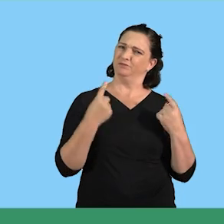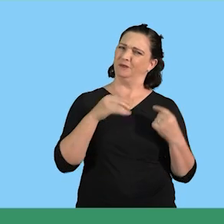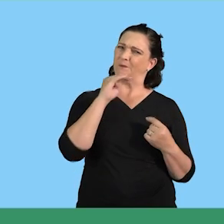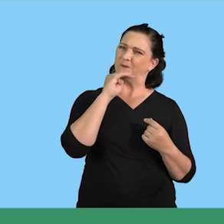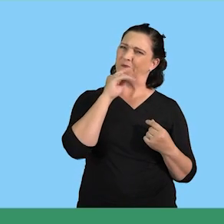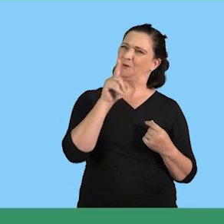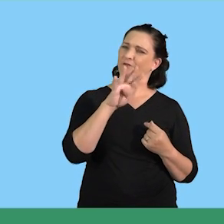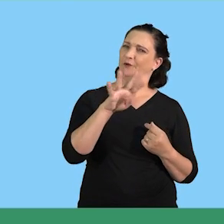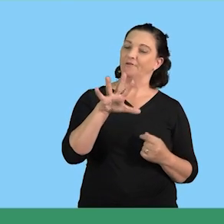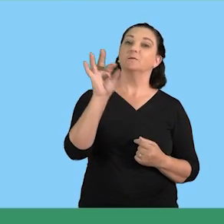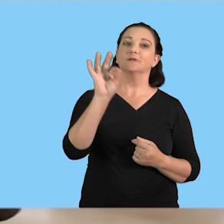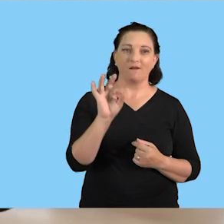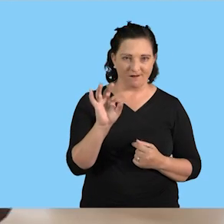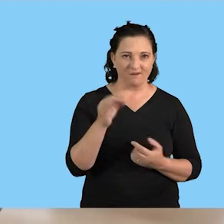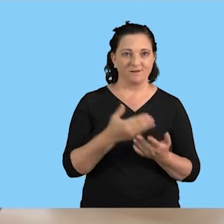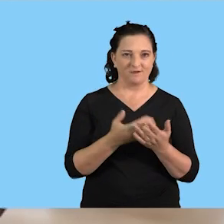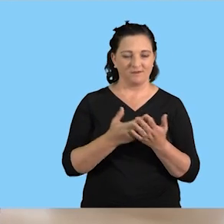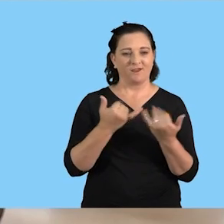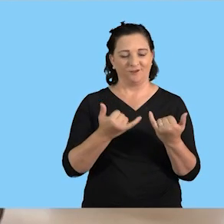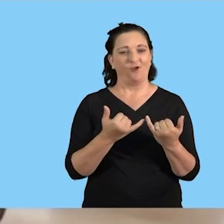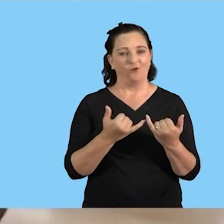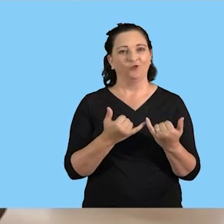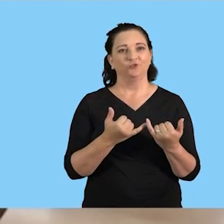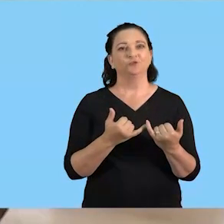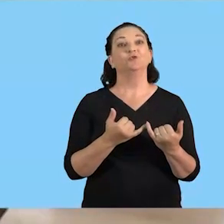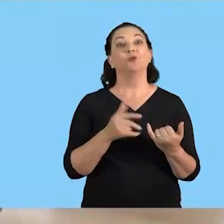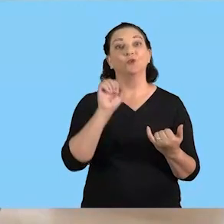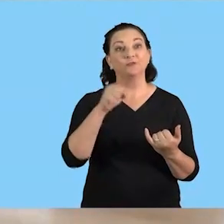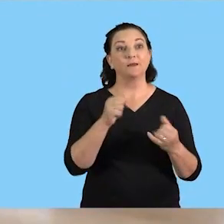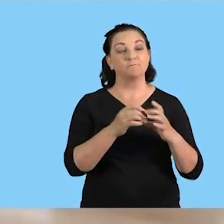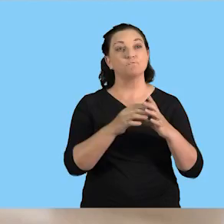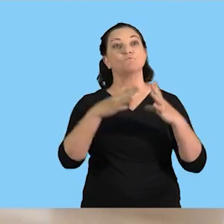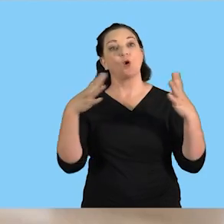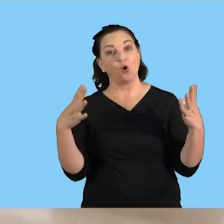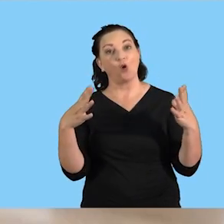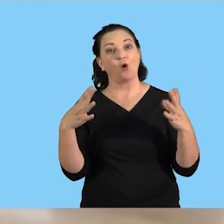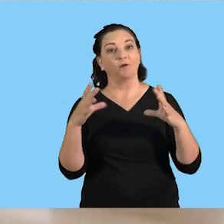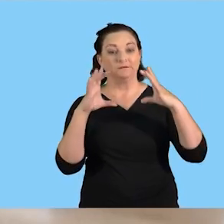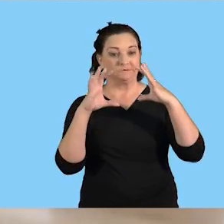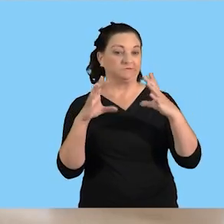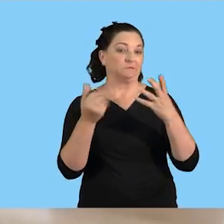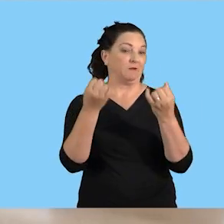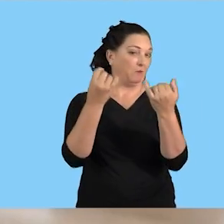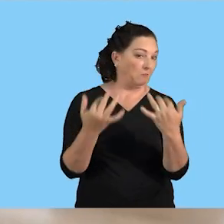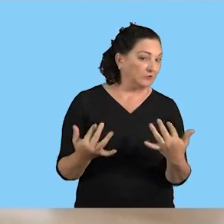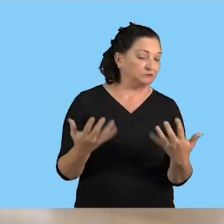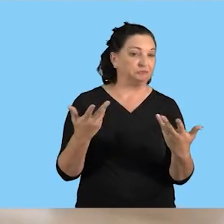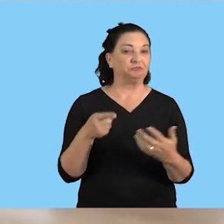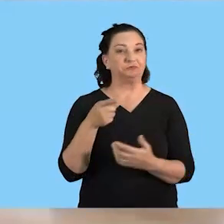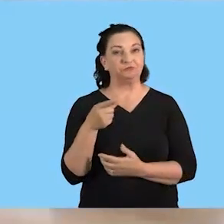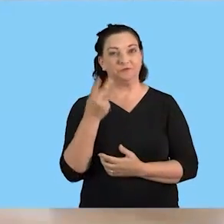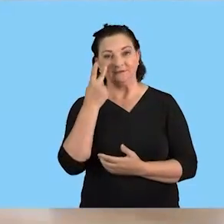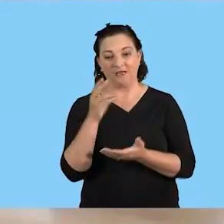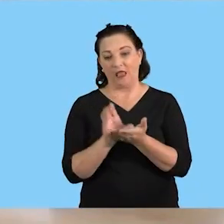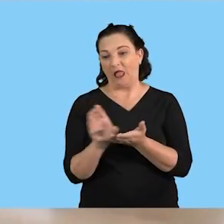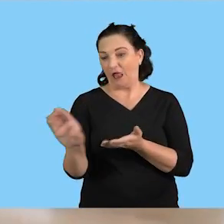don't understand what we mean by 45%. So when we do a pie chart, you actually see that, oh, it means the majority of the total budget, it's